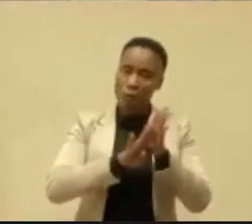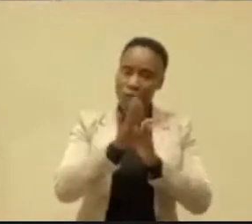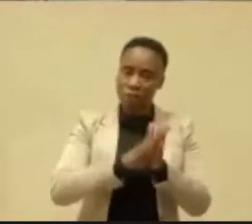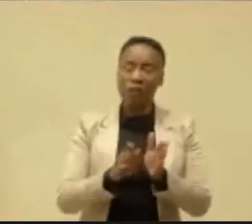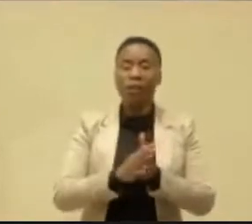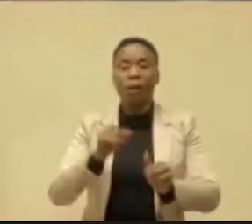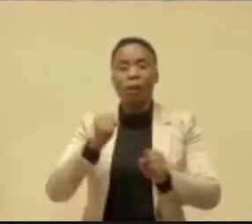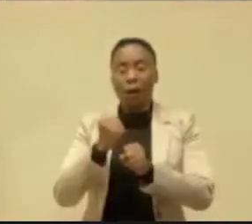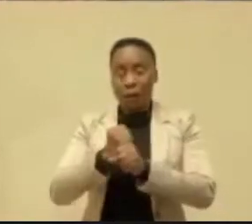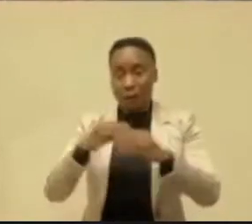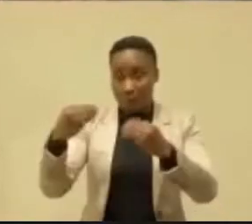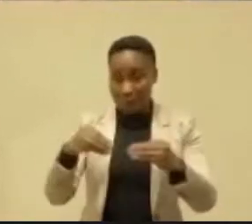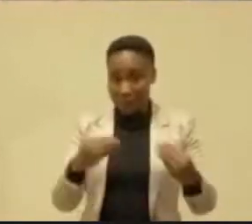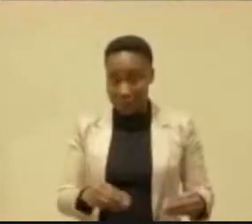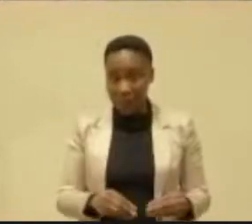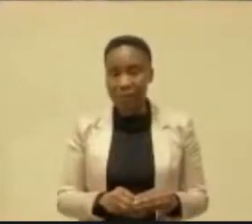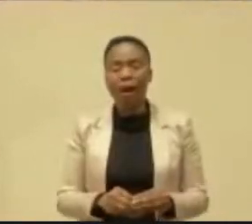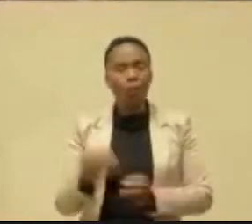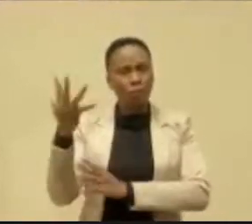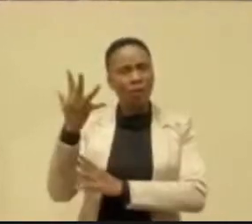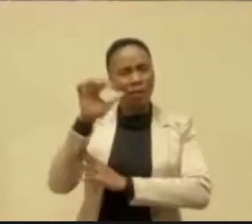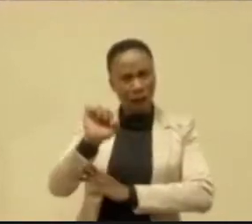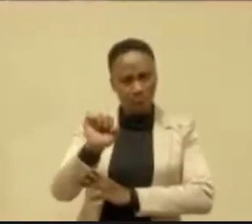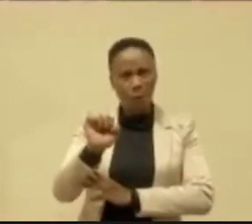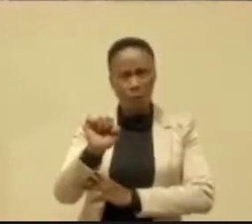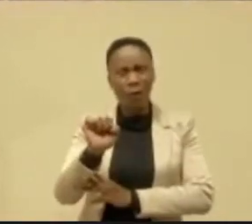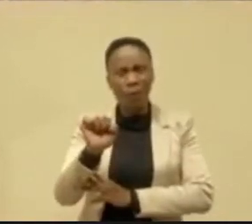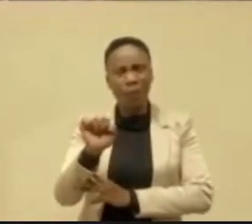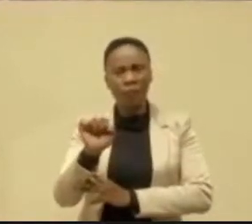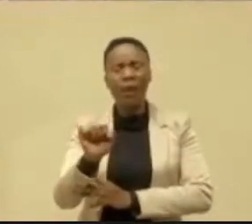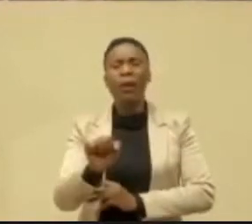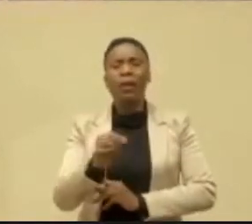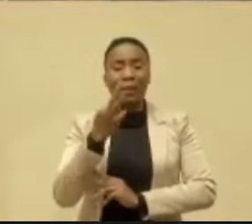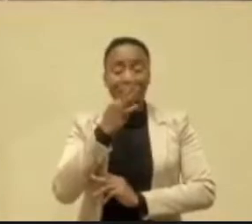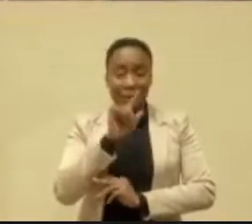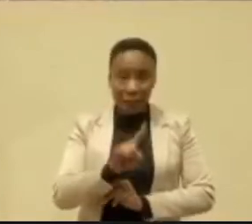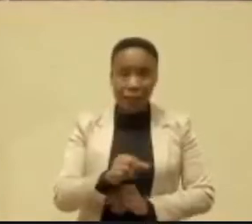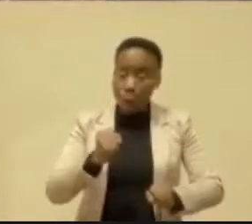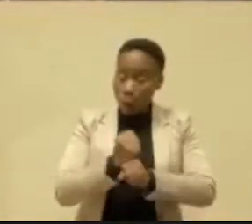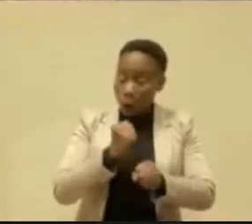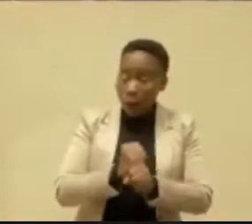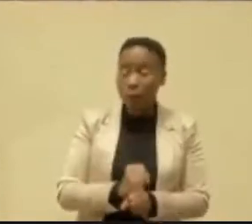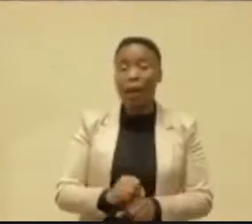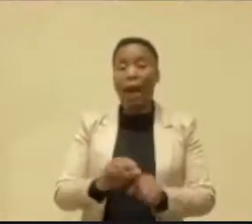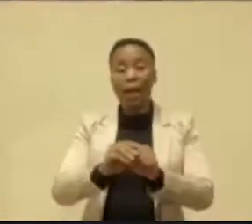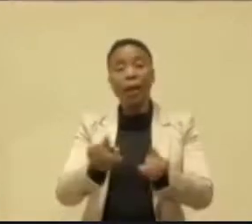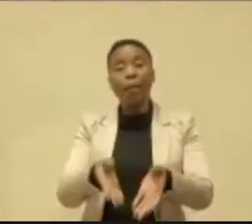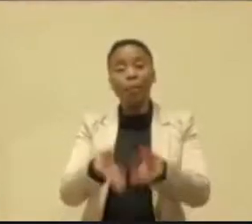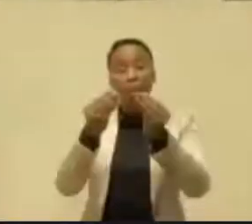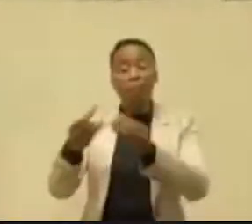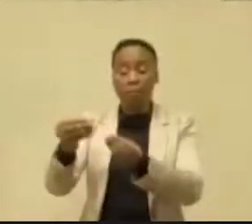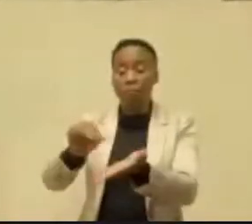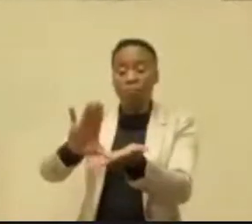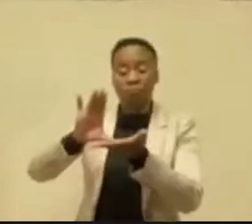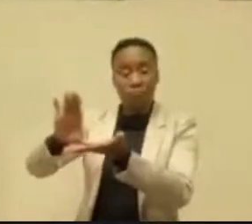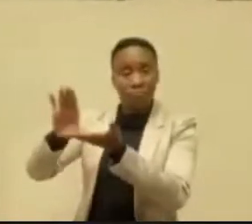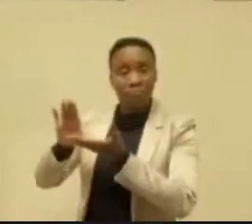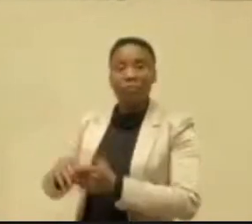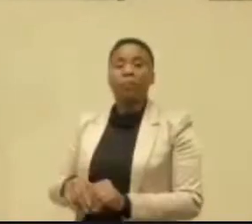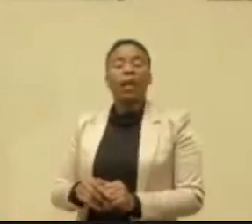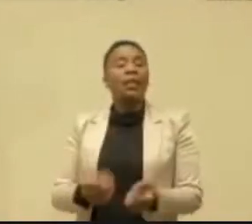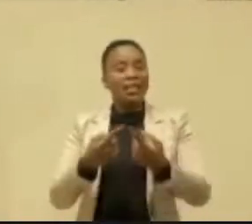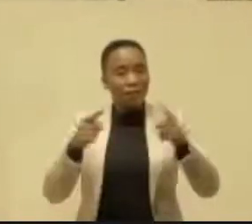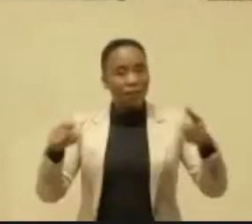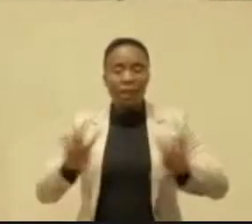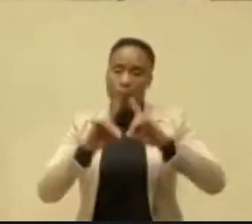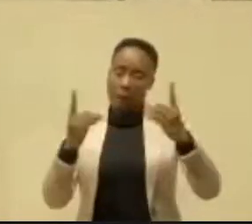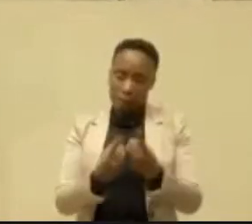all their presentation departments to say that inclusive in different departments so it means that we are